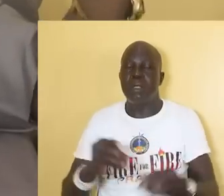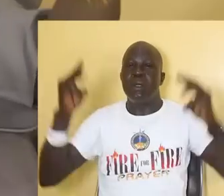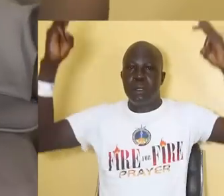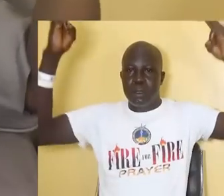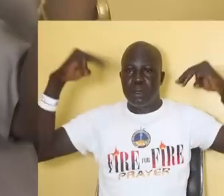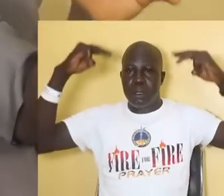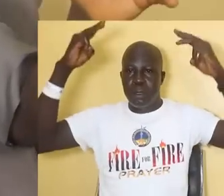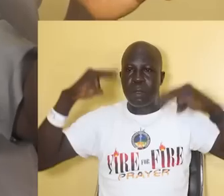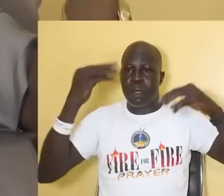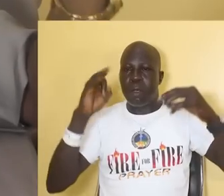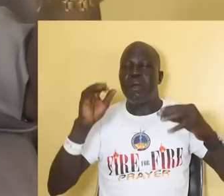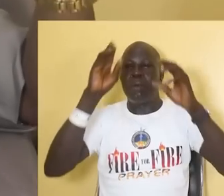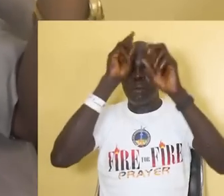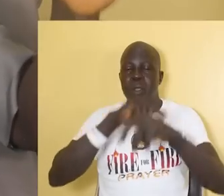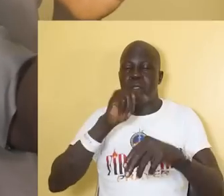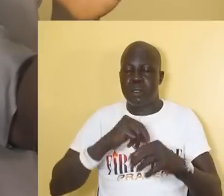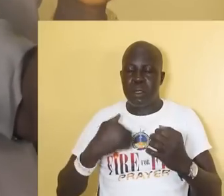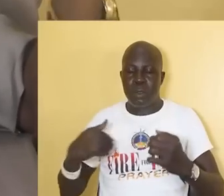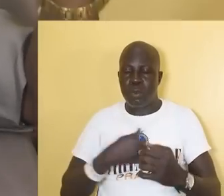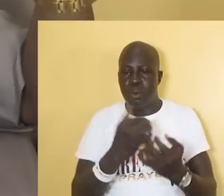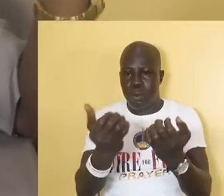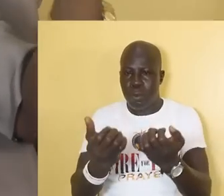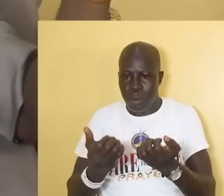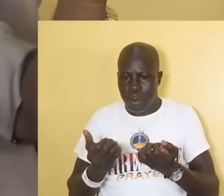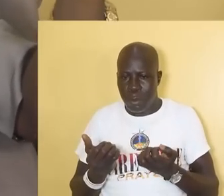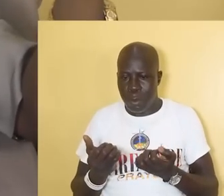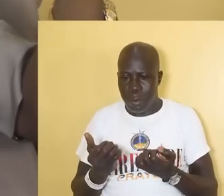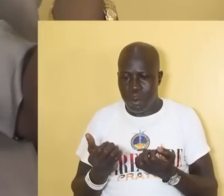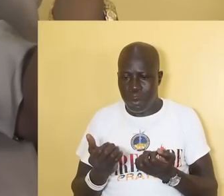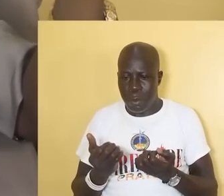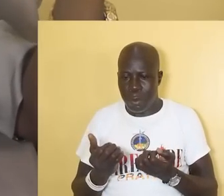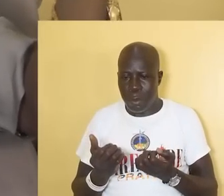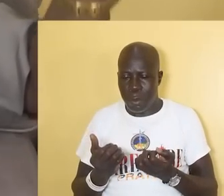ibogun ojo ibogun